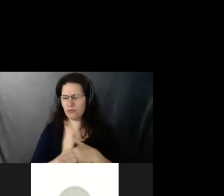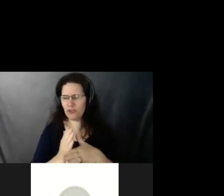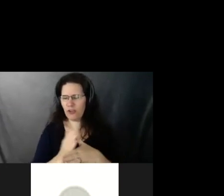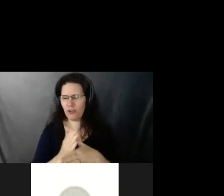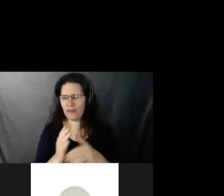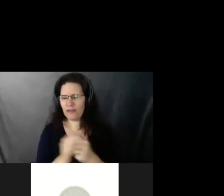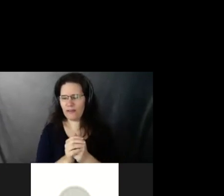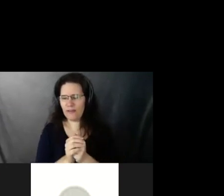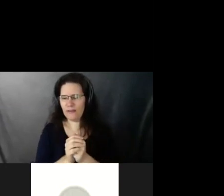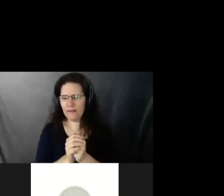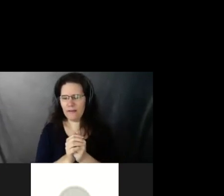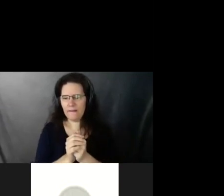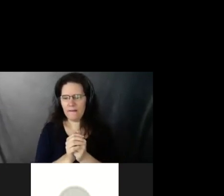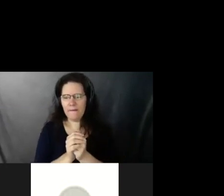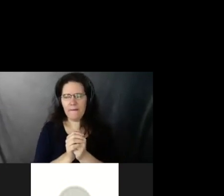PowerPoint.